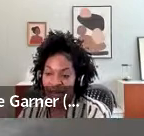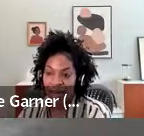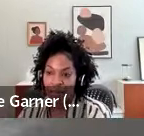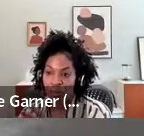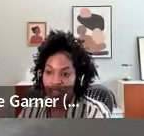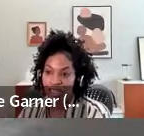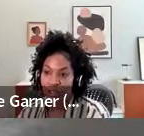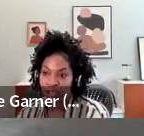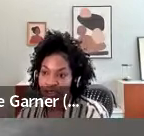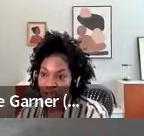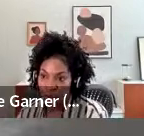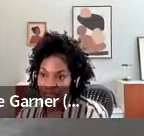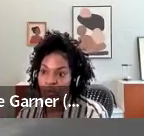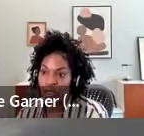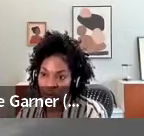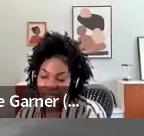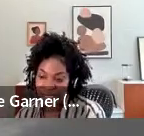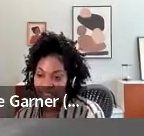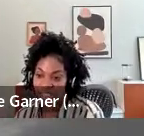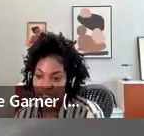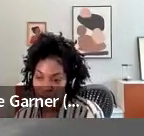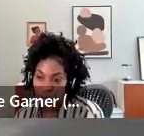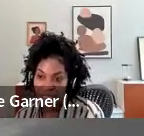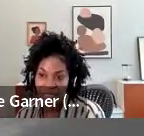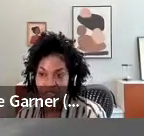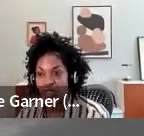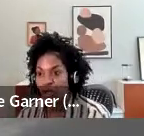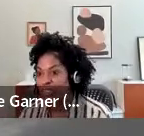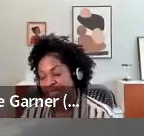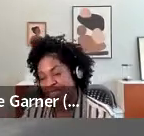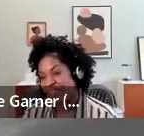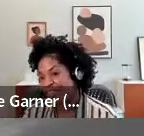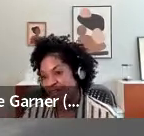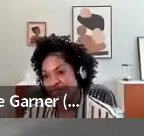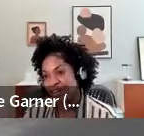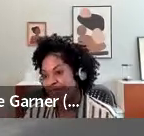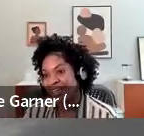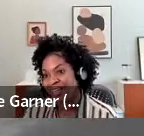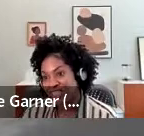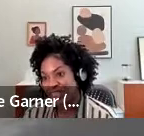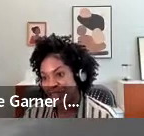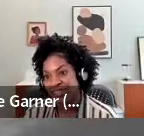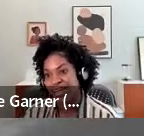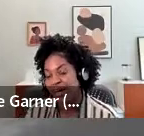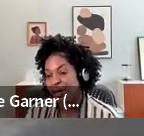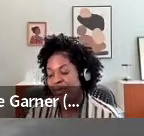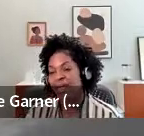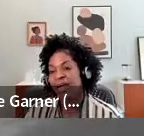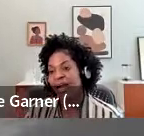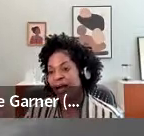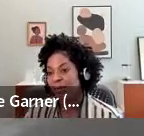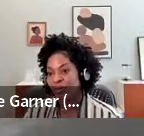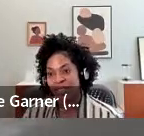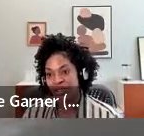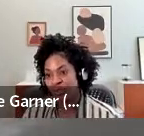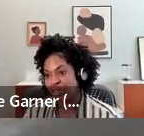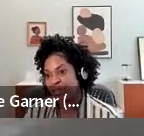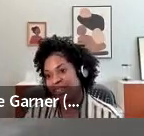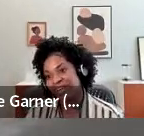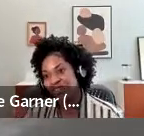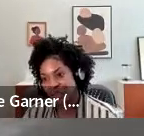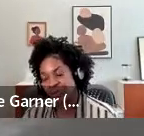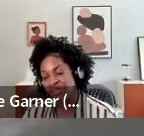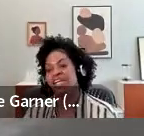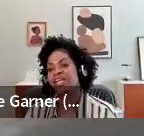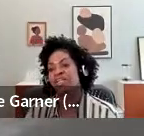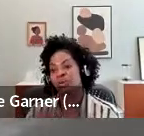with what you're doing or what an organization is doing. And so we're looking at everything from volunteers to help. We're doing a